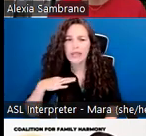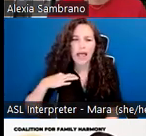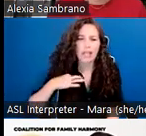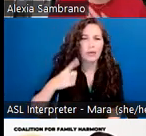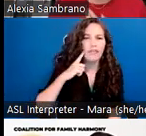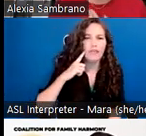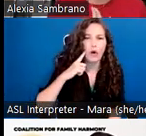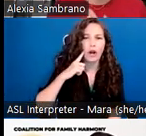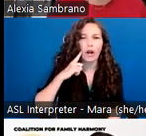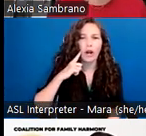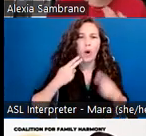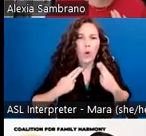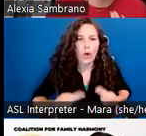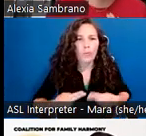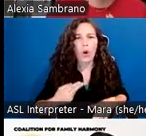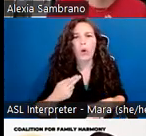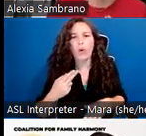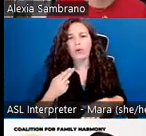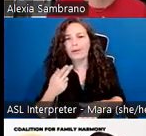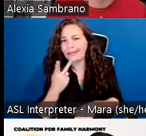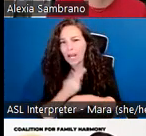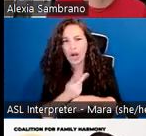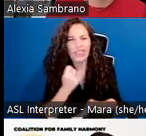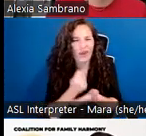therapy and other gender affirming surgical procedures.